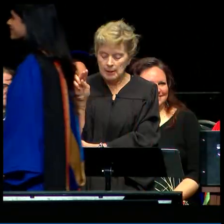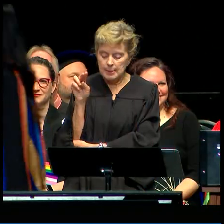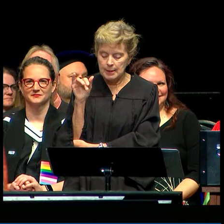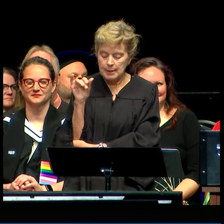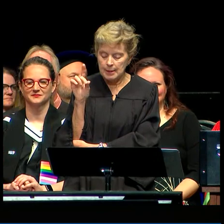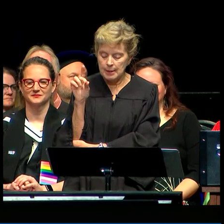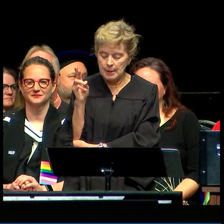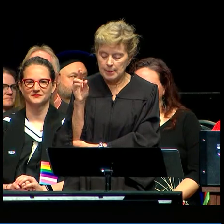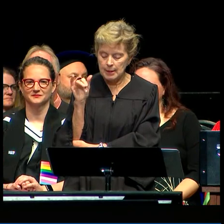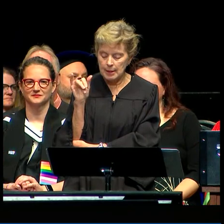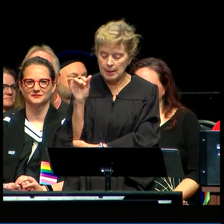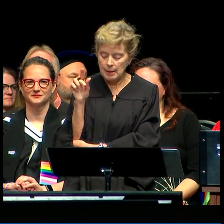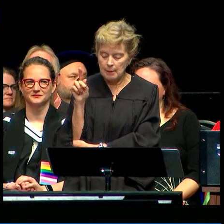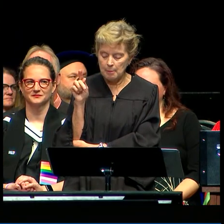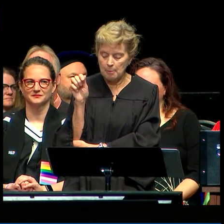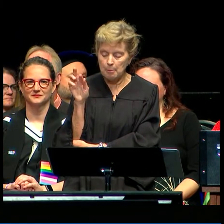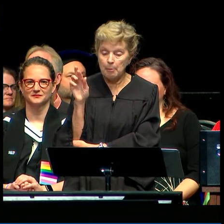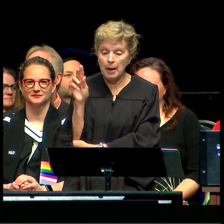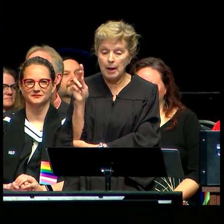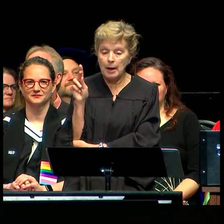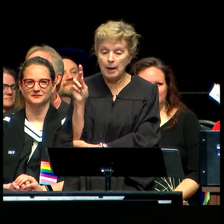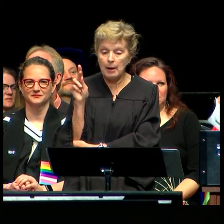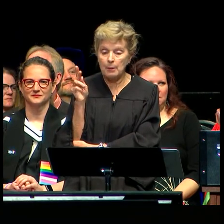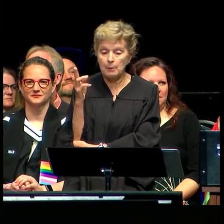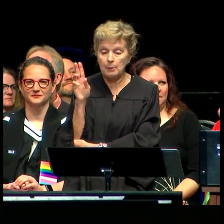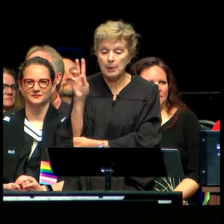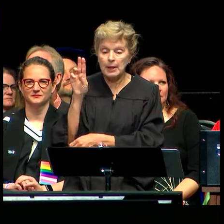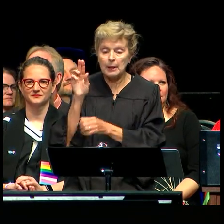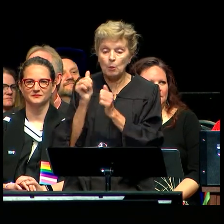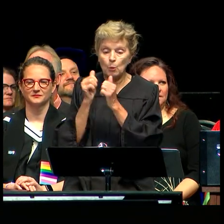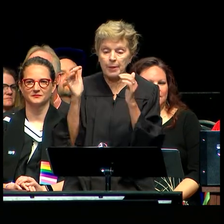Nidhi Parikh, with distinction.